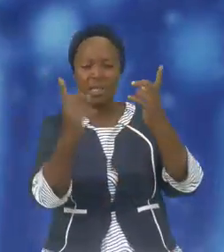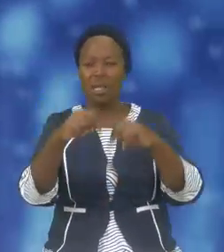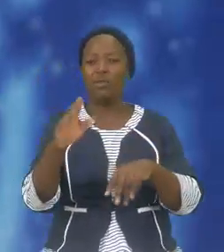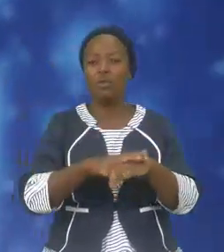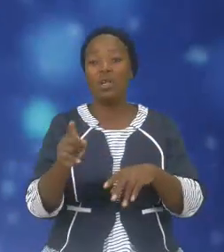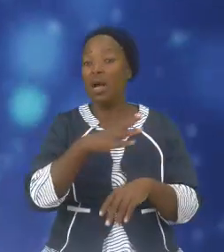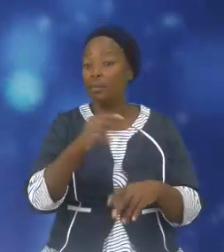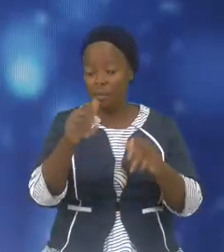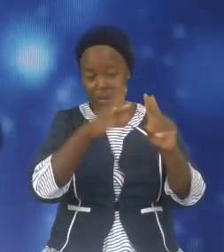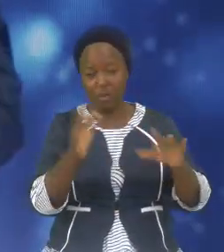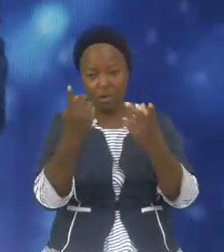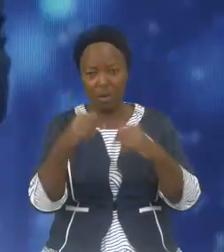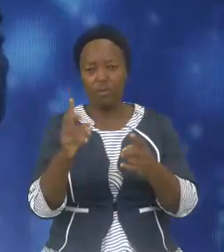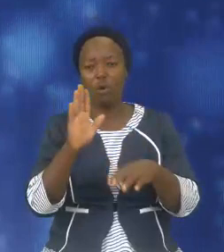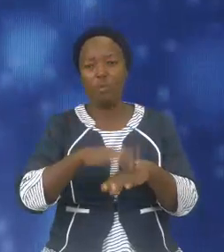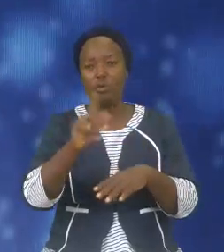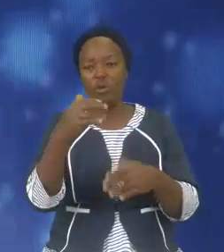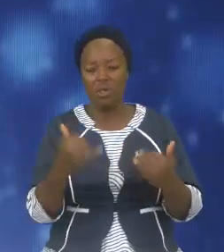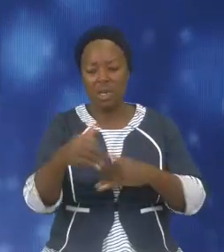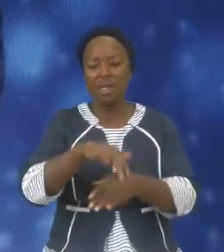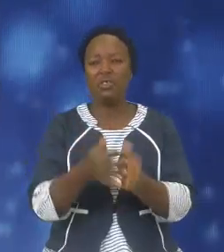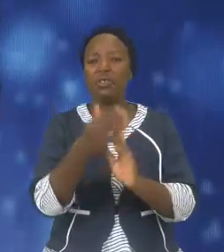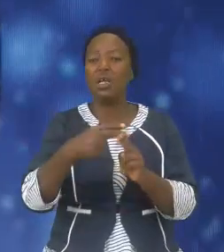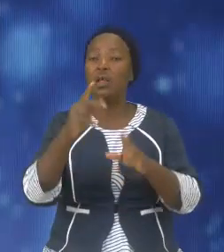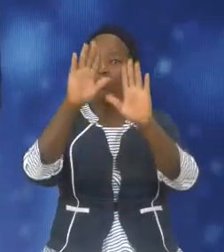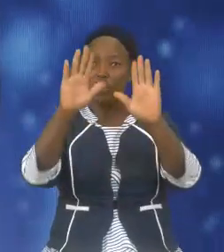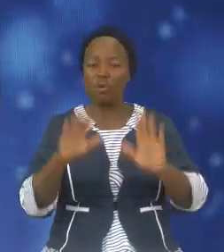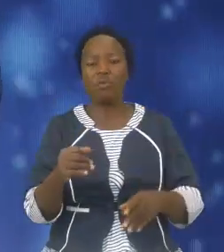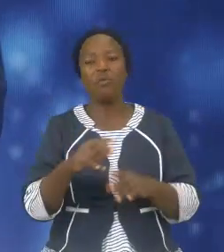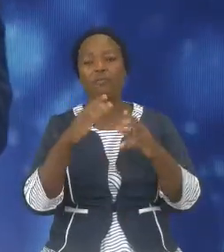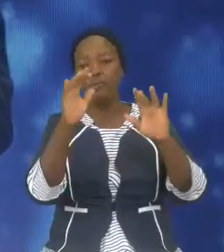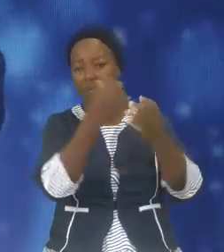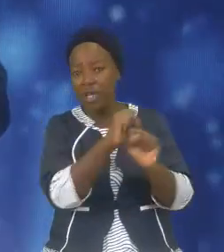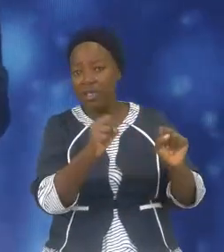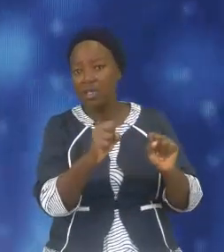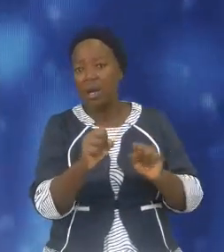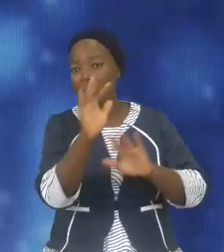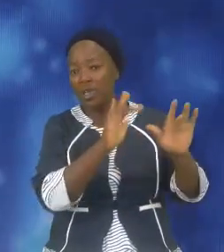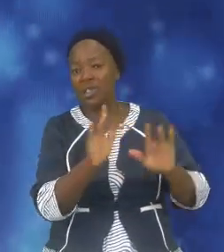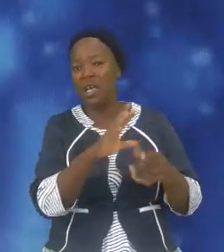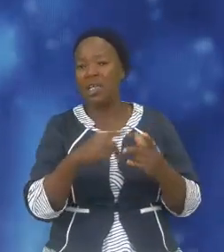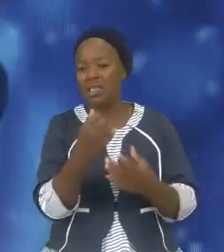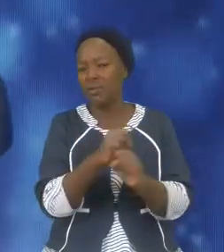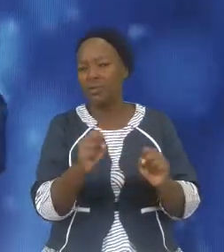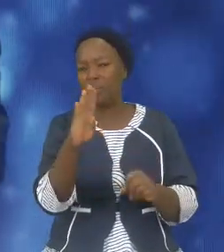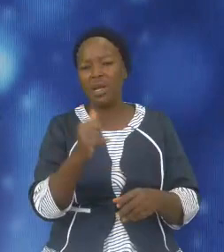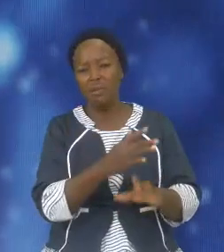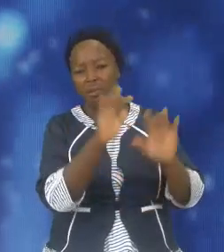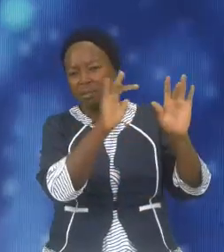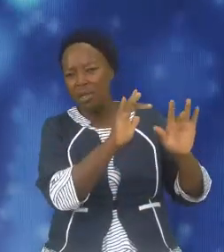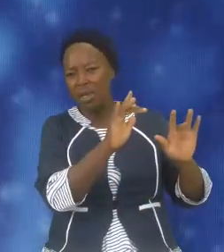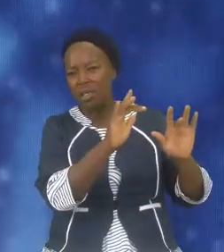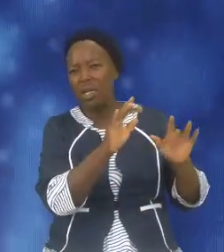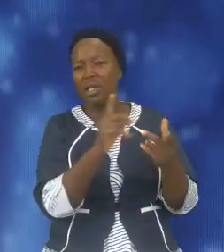coming upon you. The miracle of mercy, salvation by his mercy, and righteousness, redemption by his